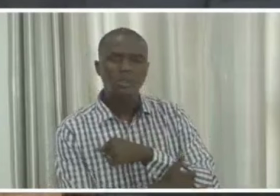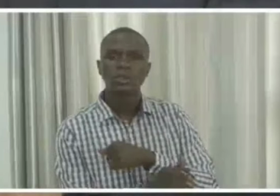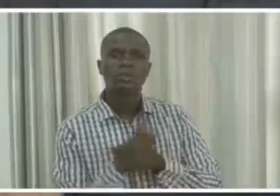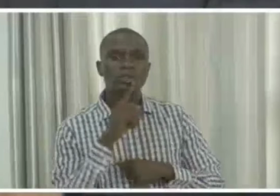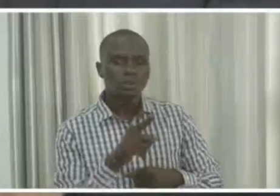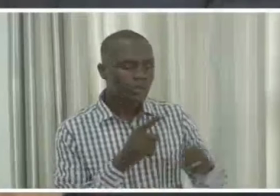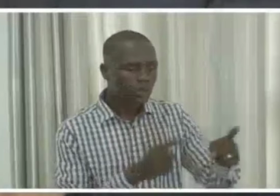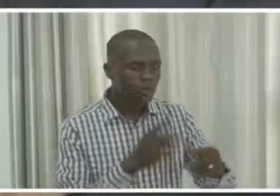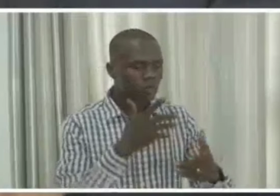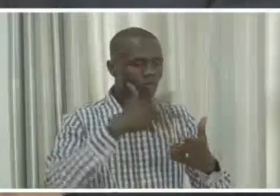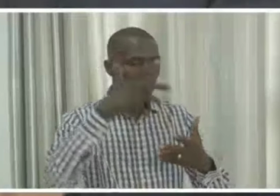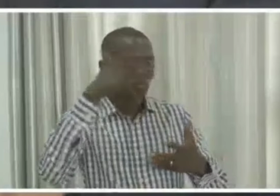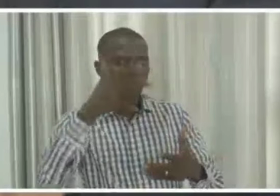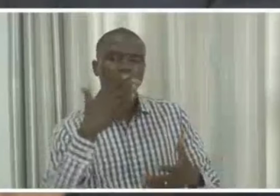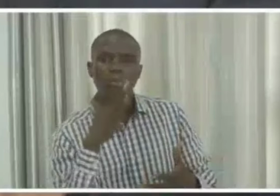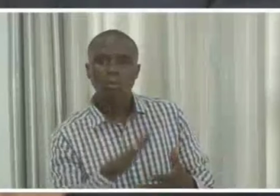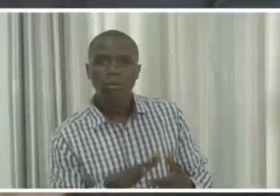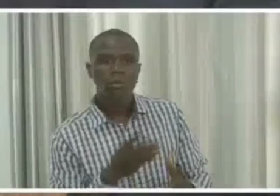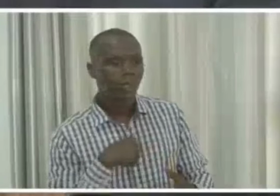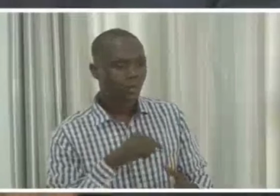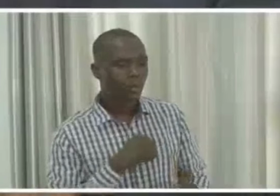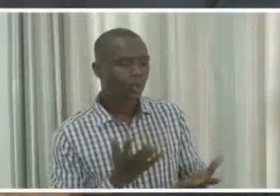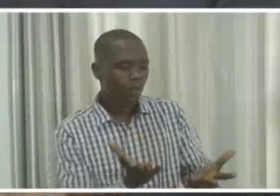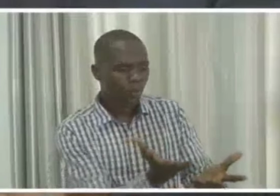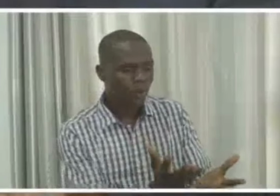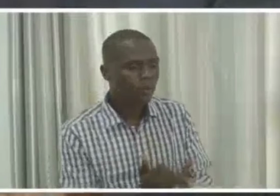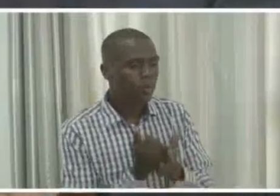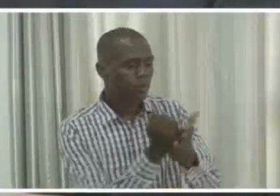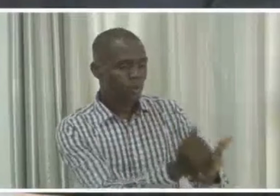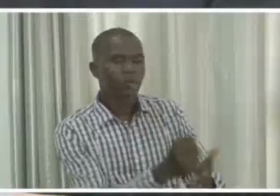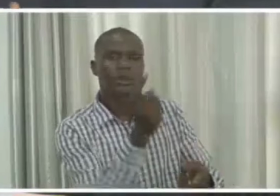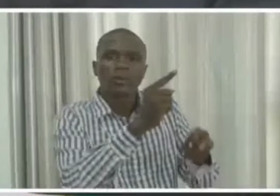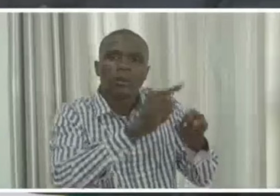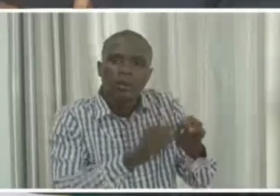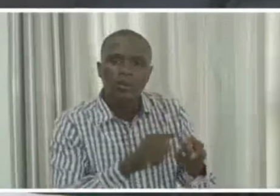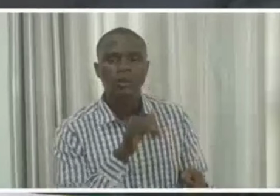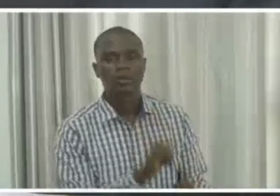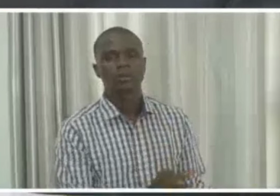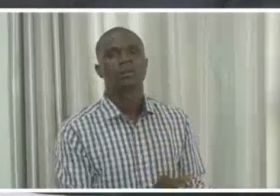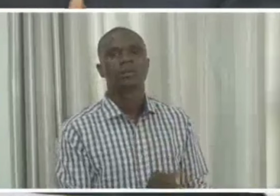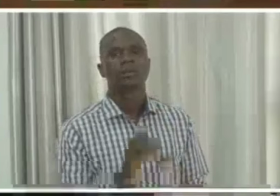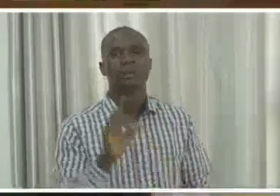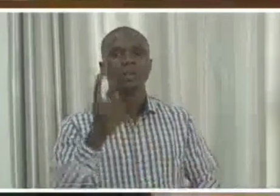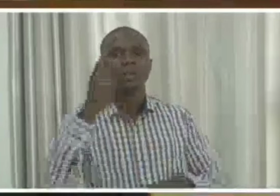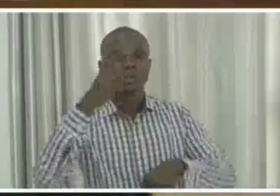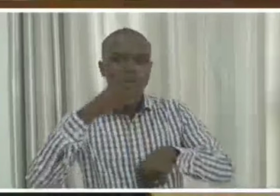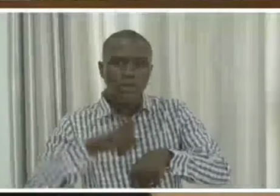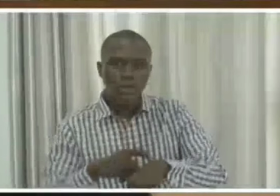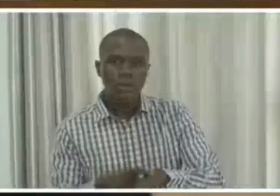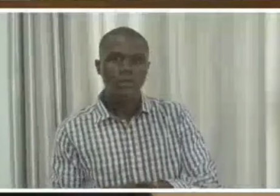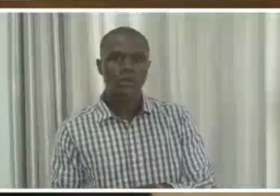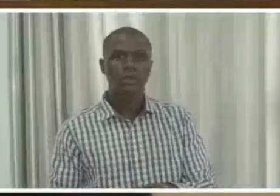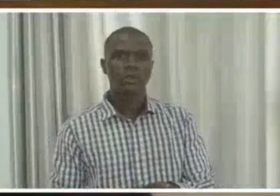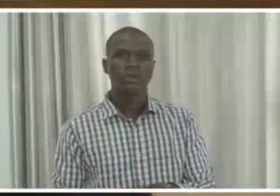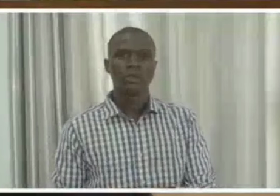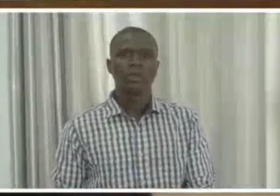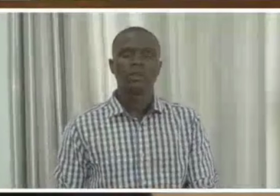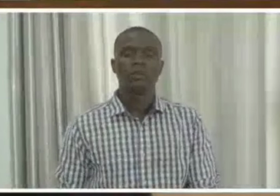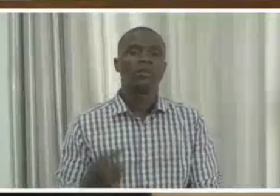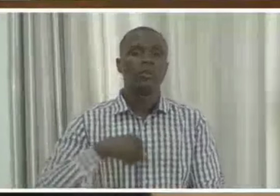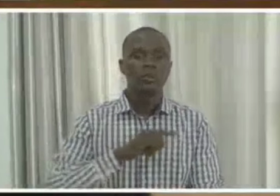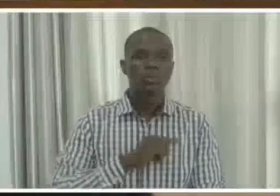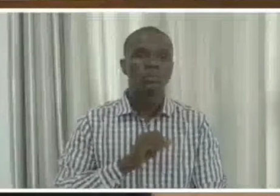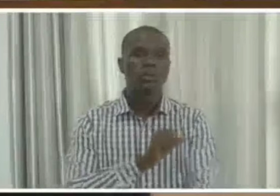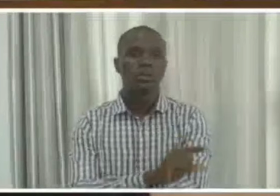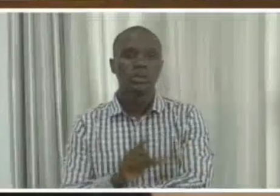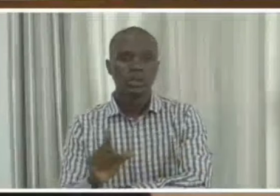COP, what the outcome don't begin to get language where they say there's definitely for cuts down